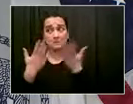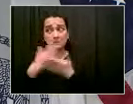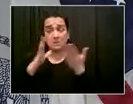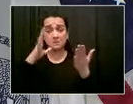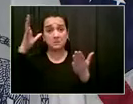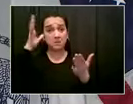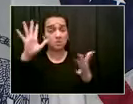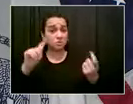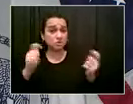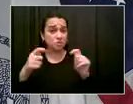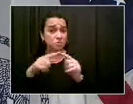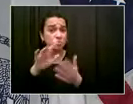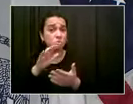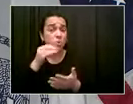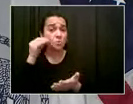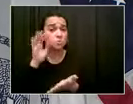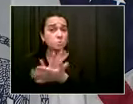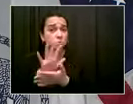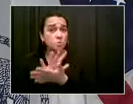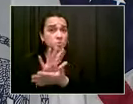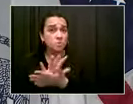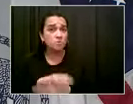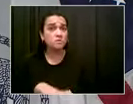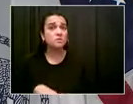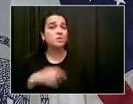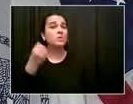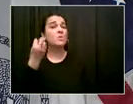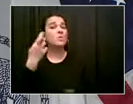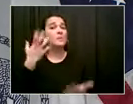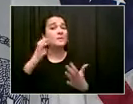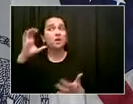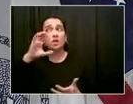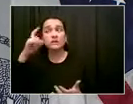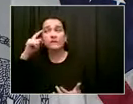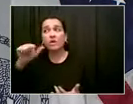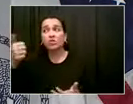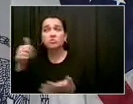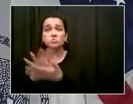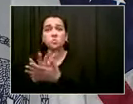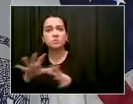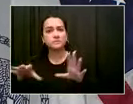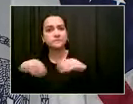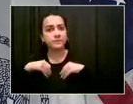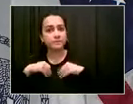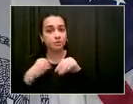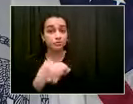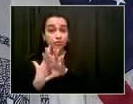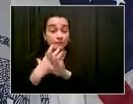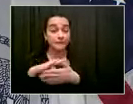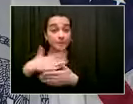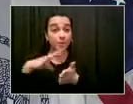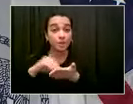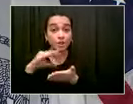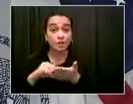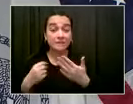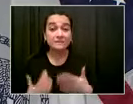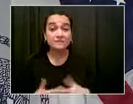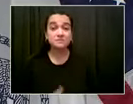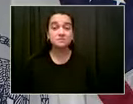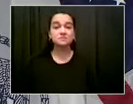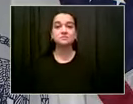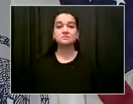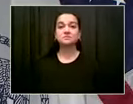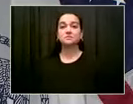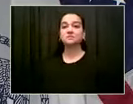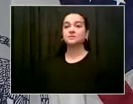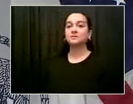one too, but let me offer my strong view. I think parents care first and foremost about their kids and the health and safety of